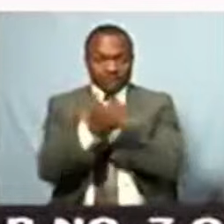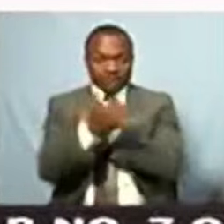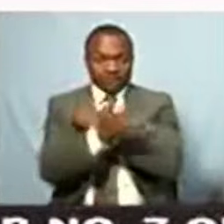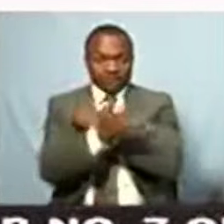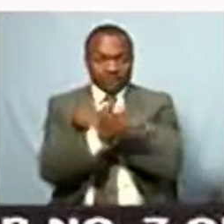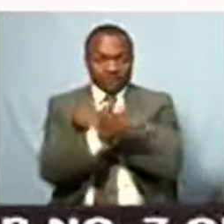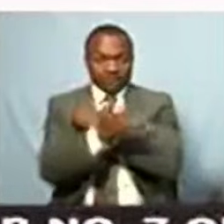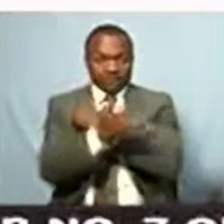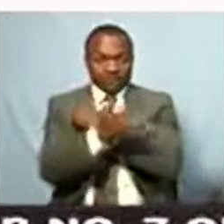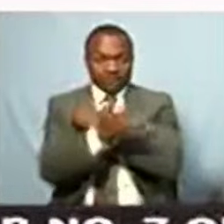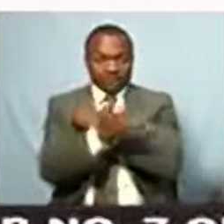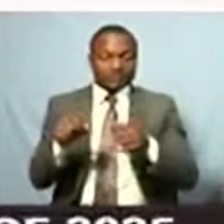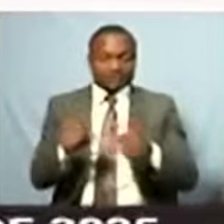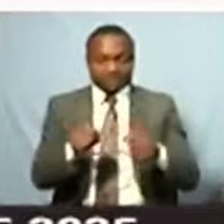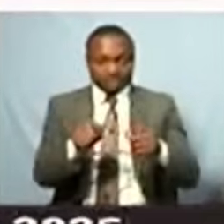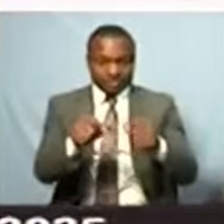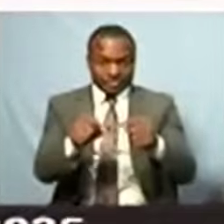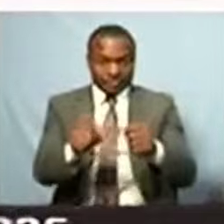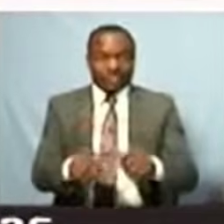system.